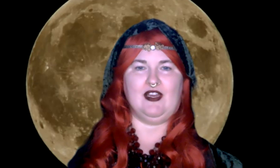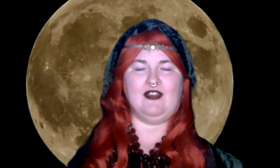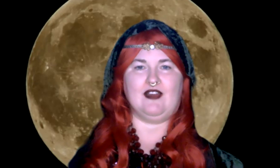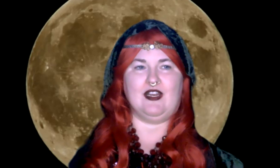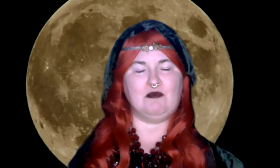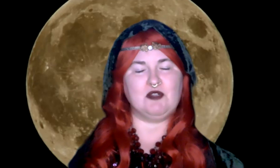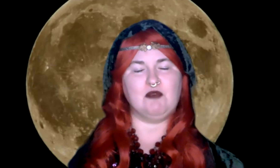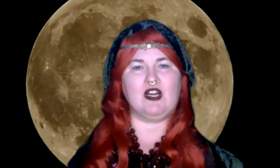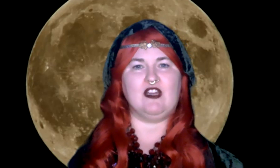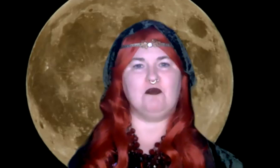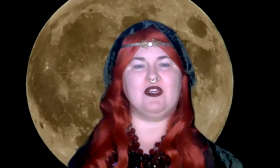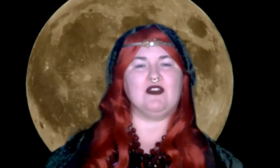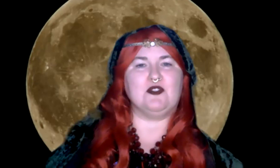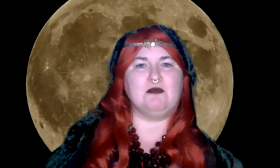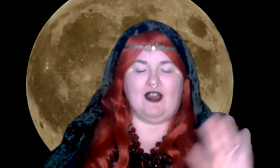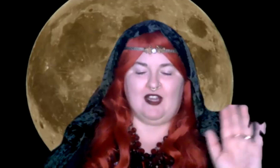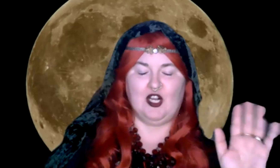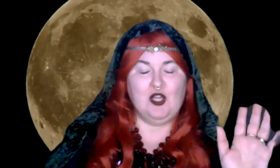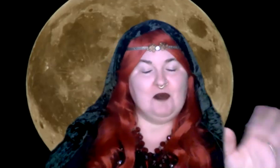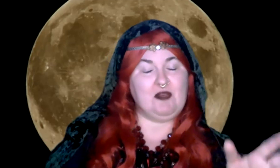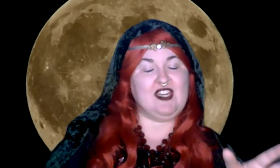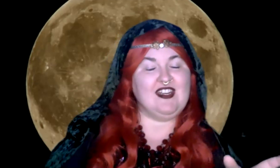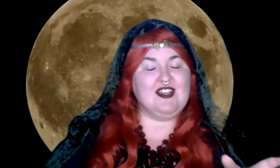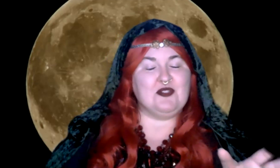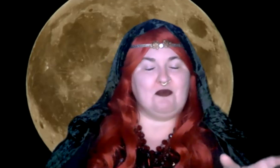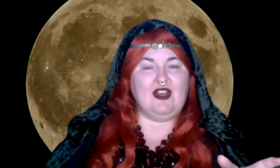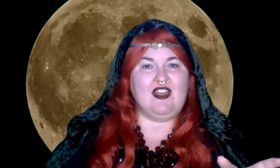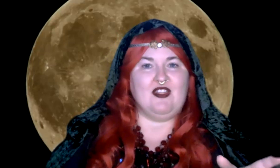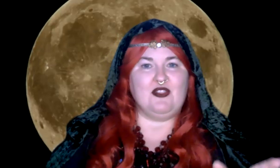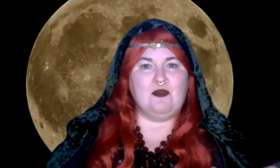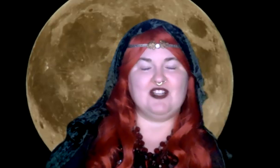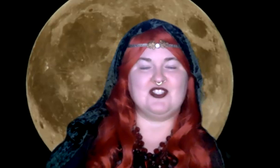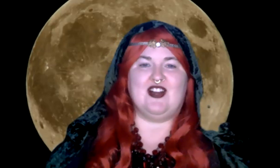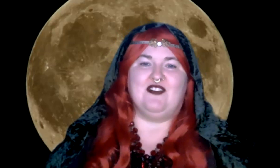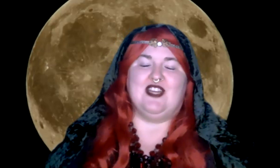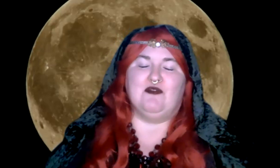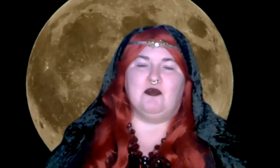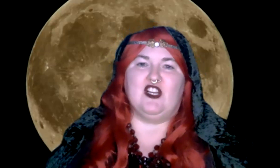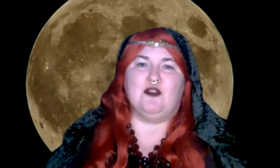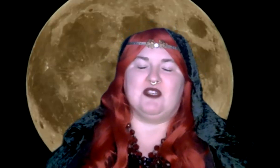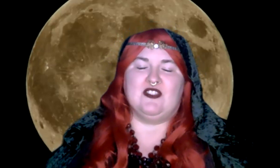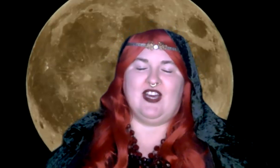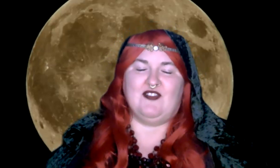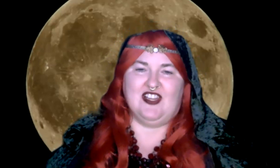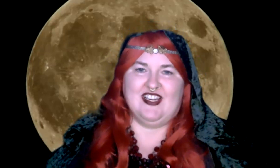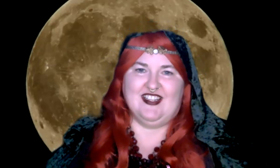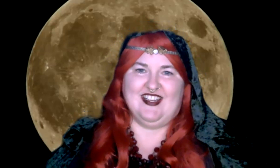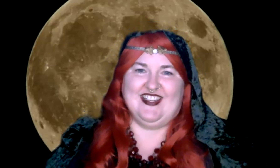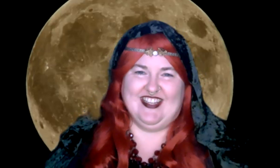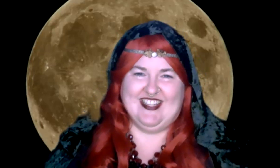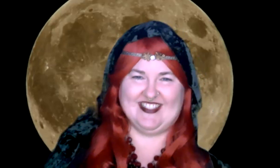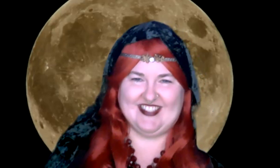ball, and I named her Morgan because my beginnings with witchcraft came from reading The Mists of